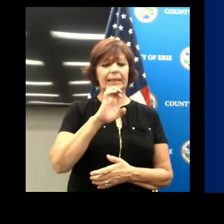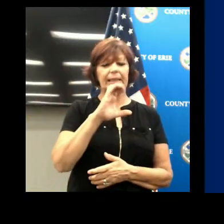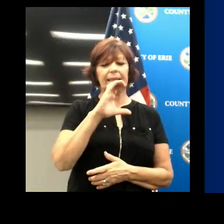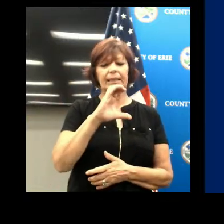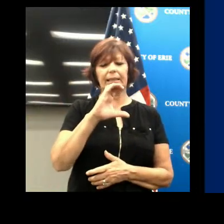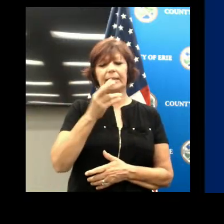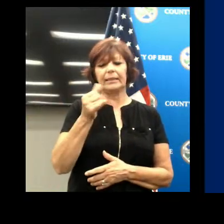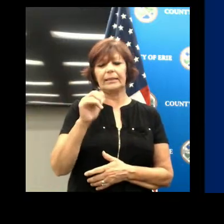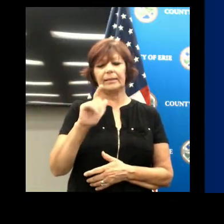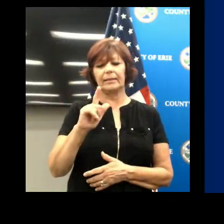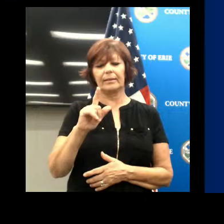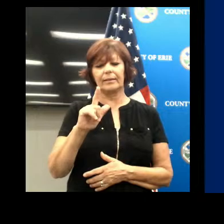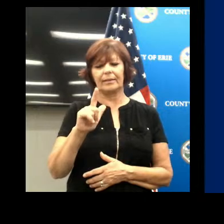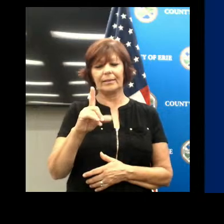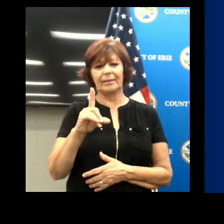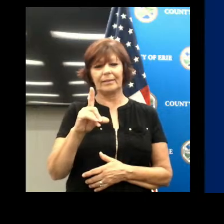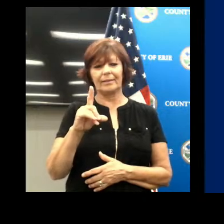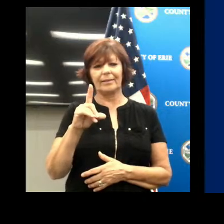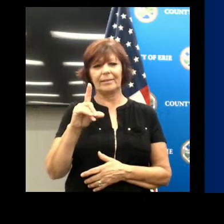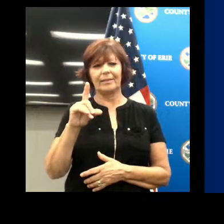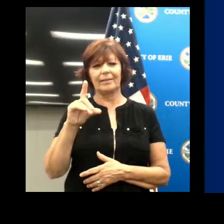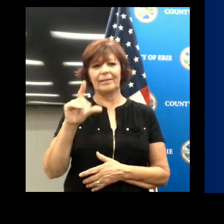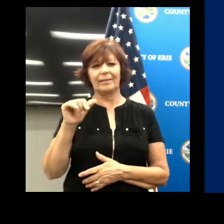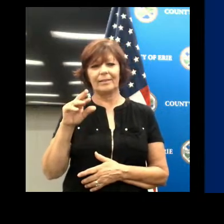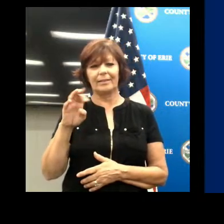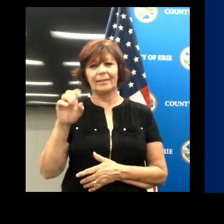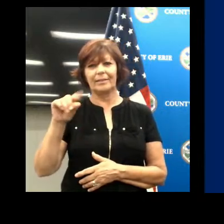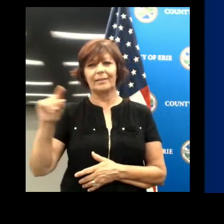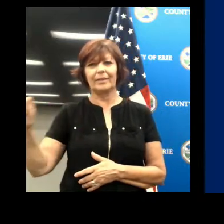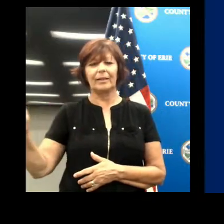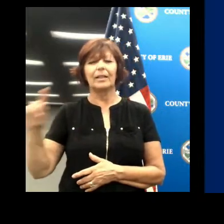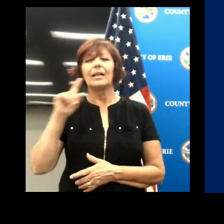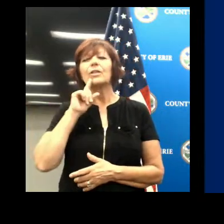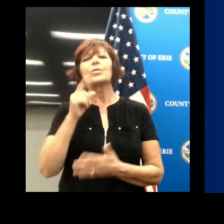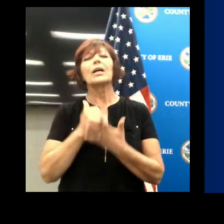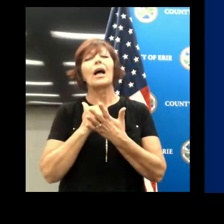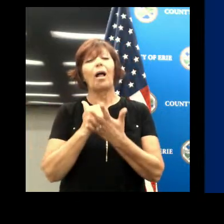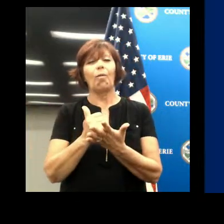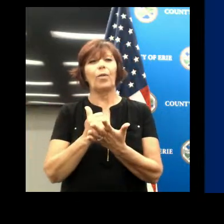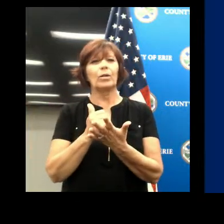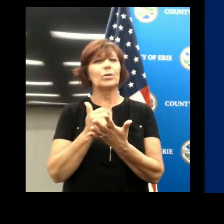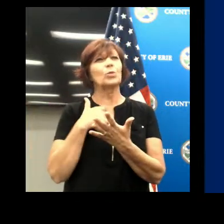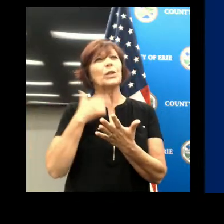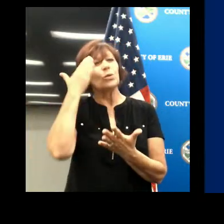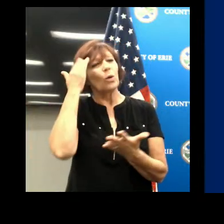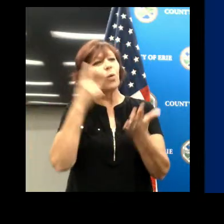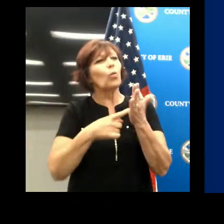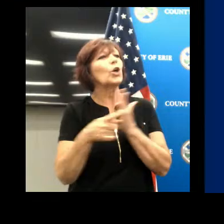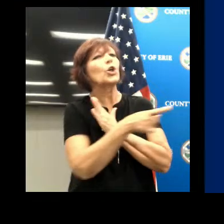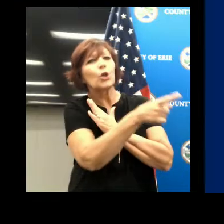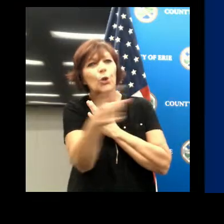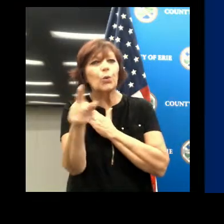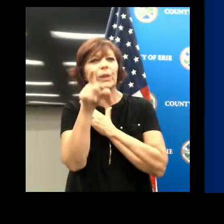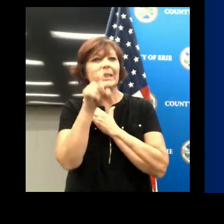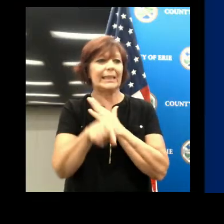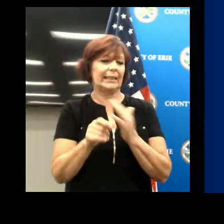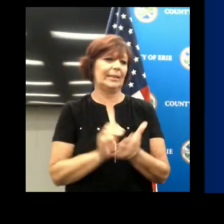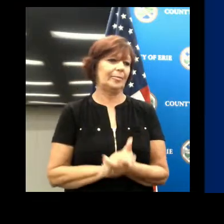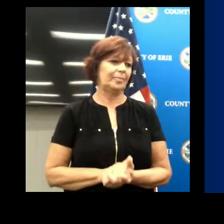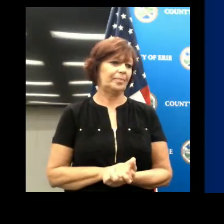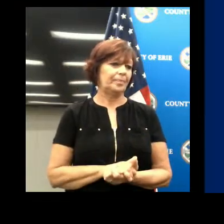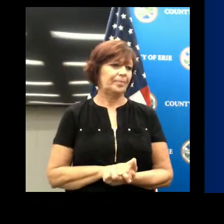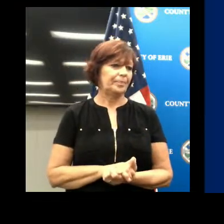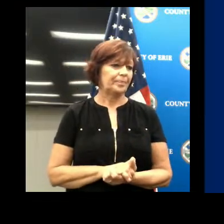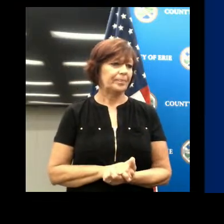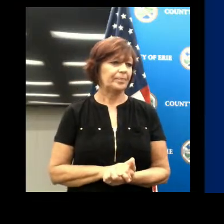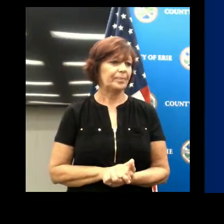ECCHILDCARE 2020. Please complete that. It's really helpful in what we need to do to properly respond to the child care